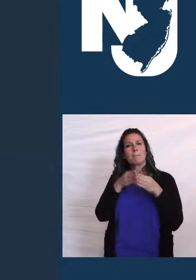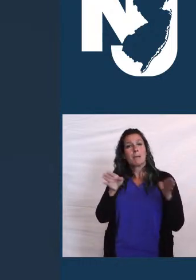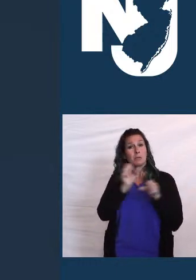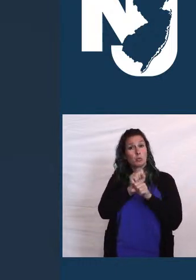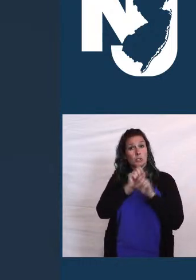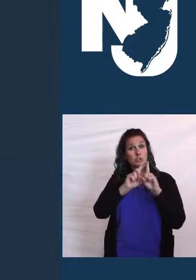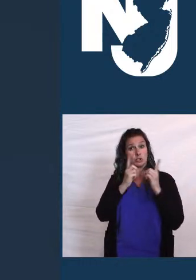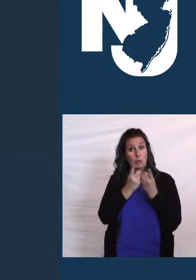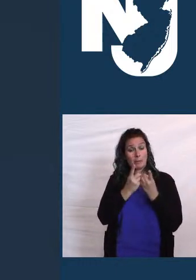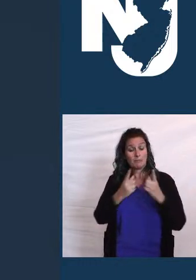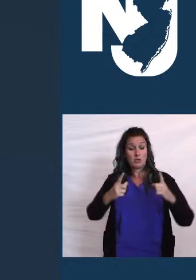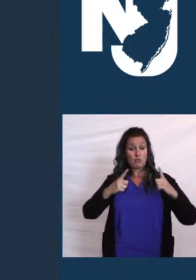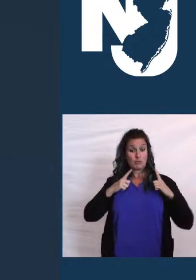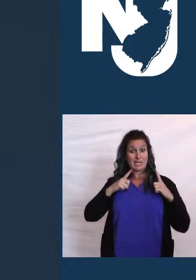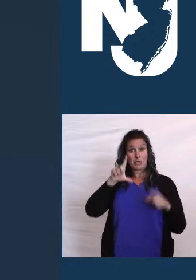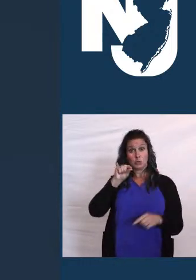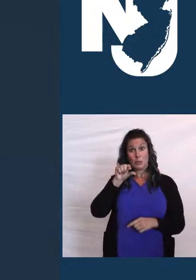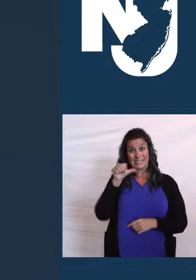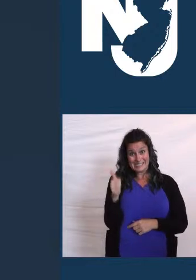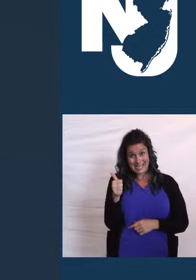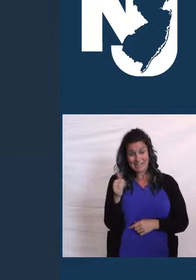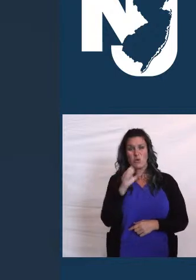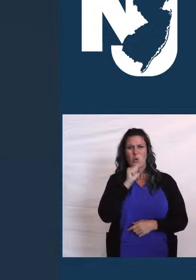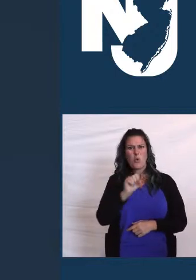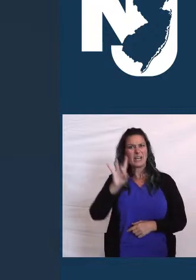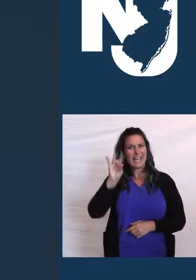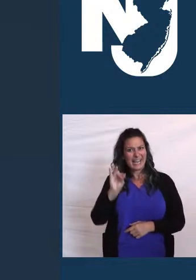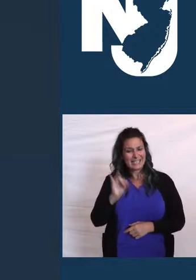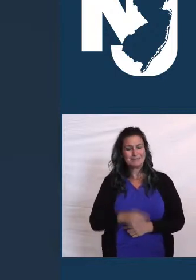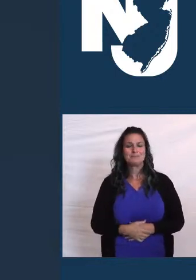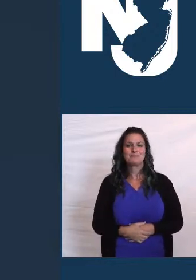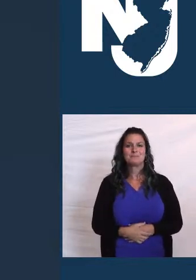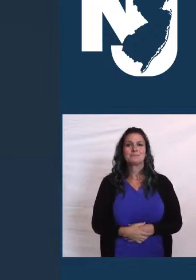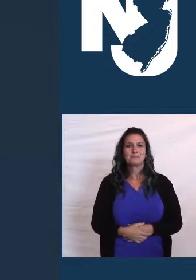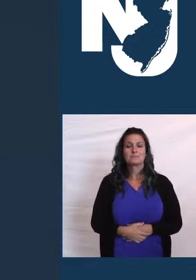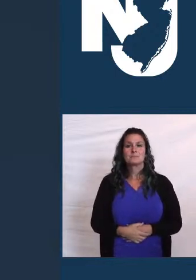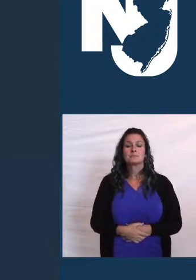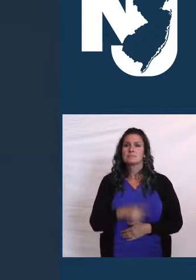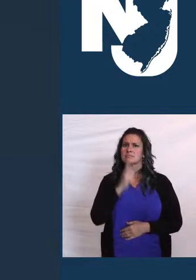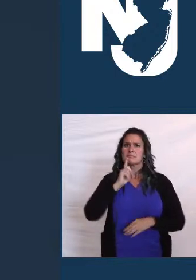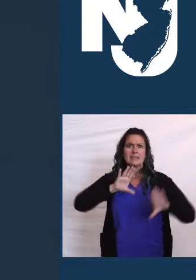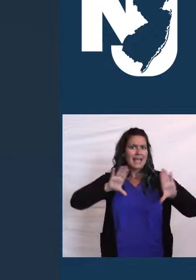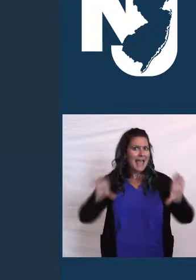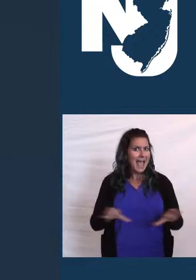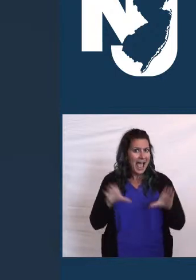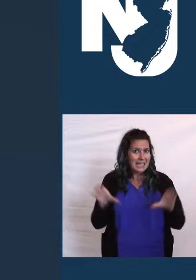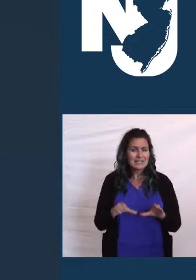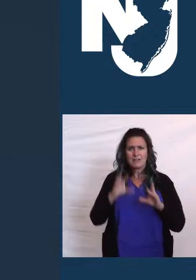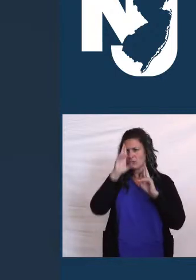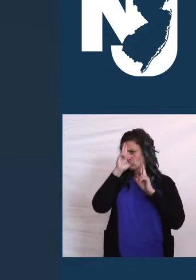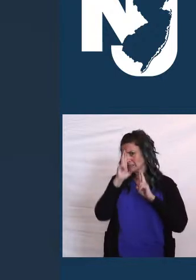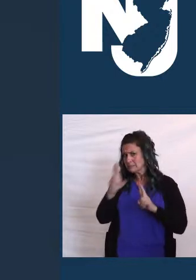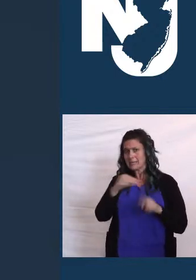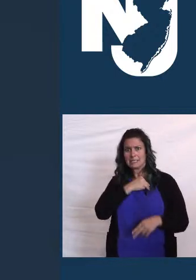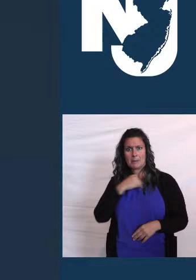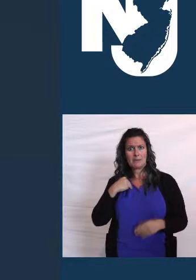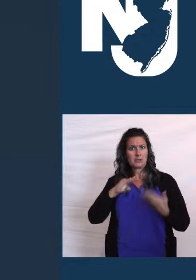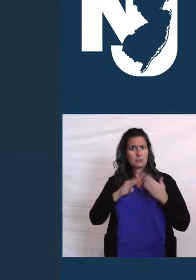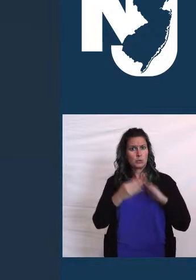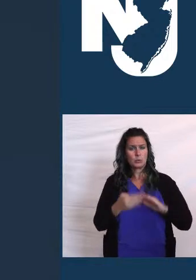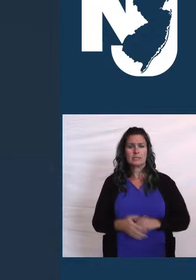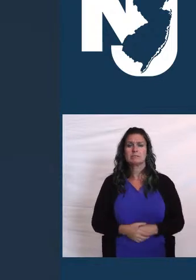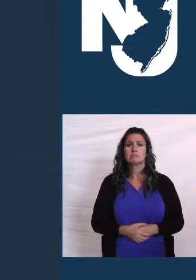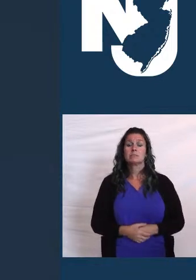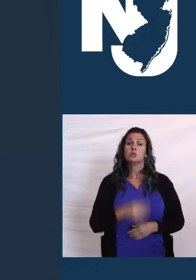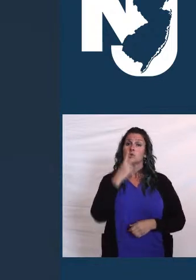in 2010 at the age of 80. John was an active and respected member of the community, serving